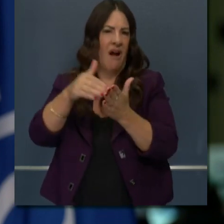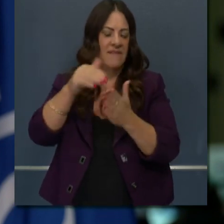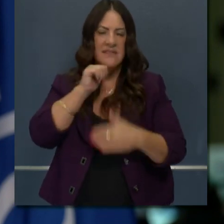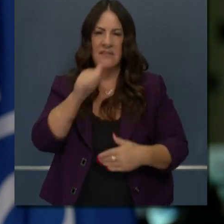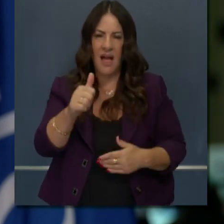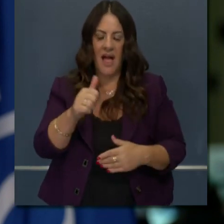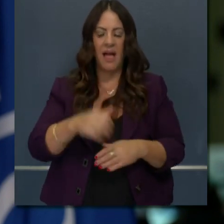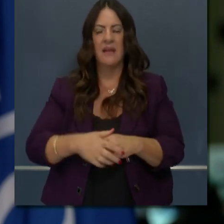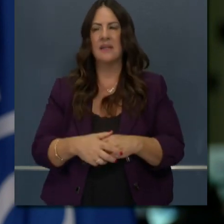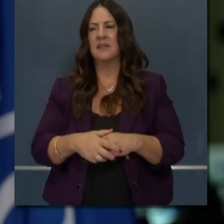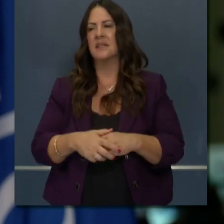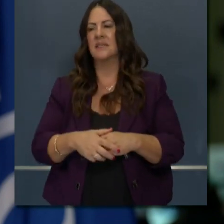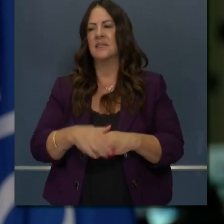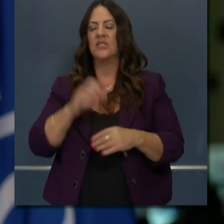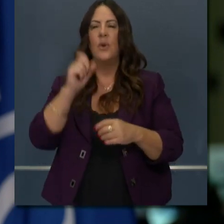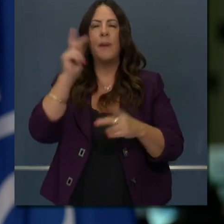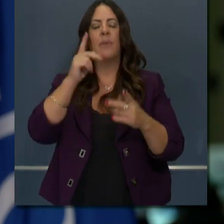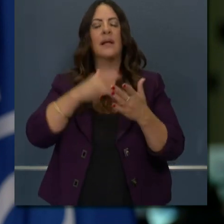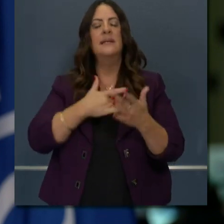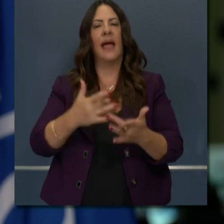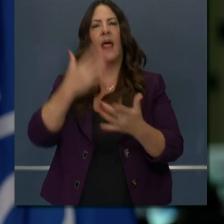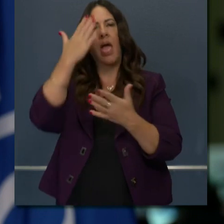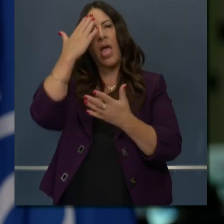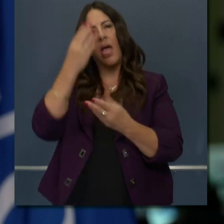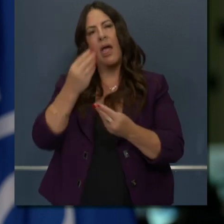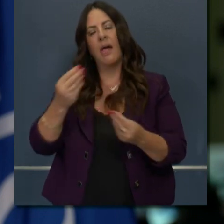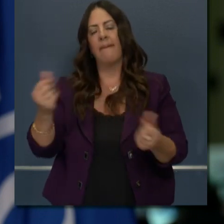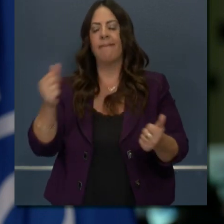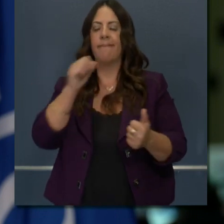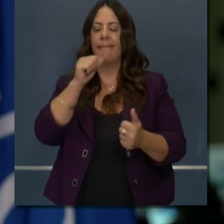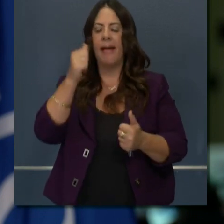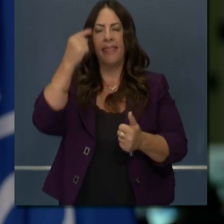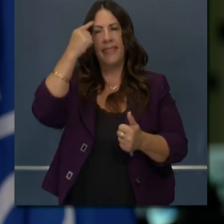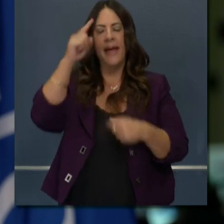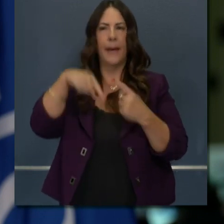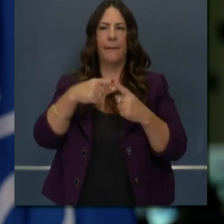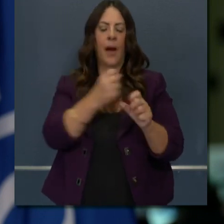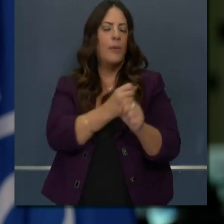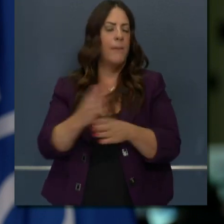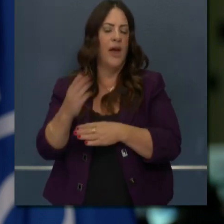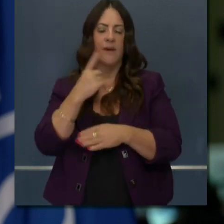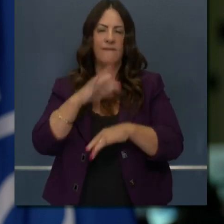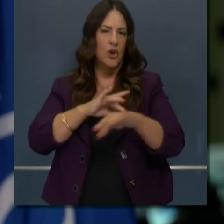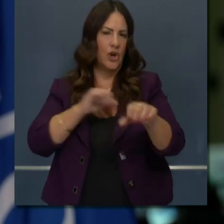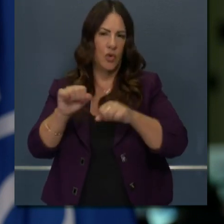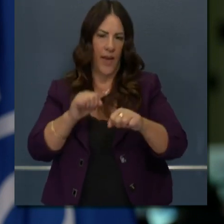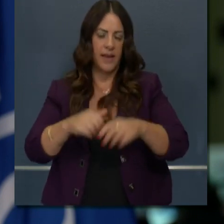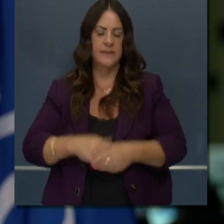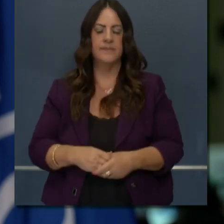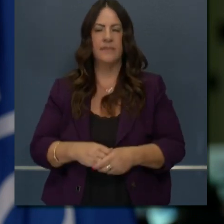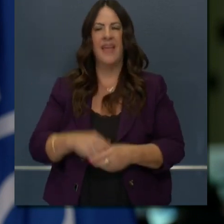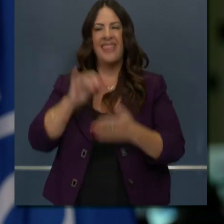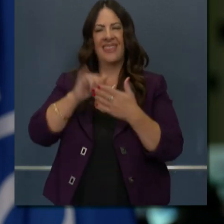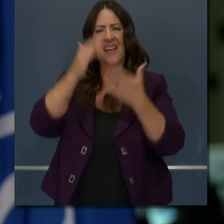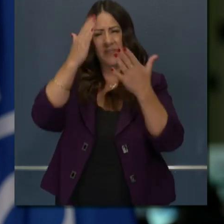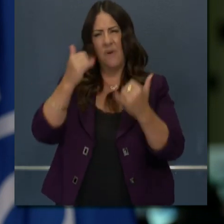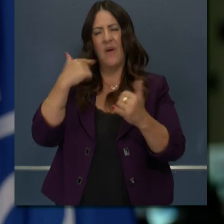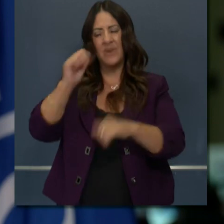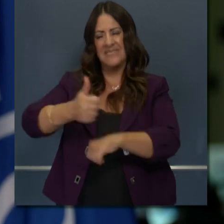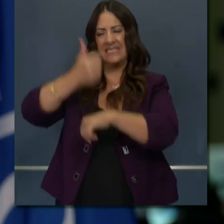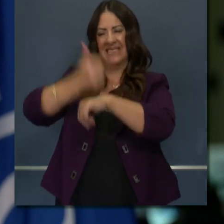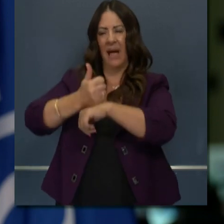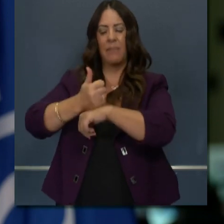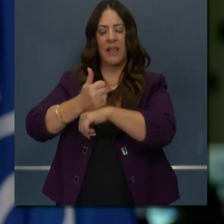to, forgetting about what we need to do to be prepared. So the Shakeout drill was really thought of as